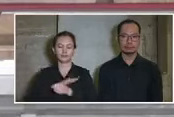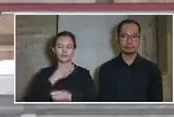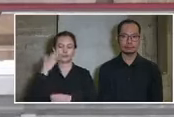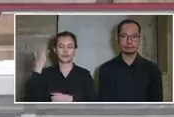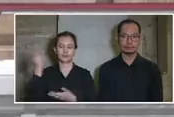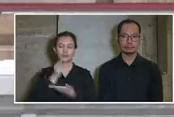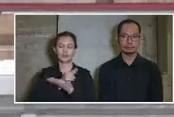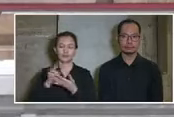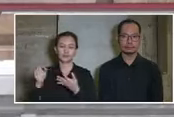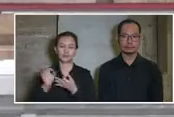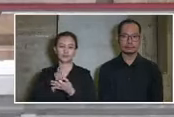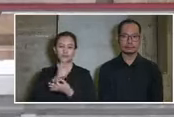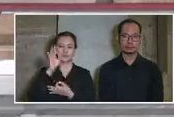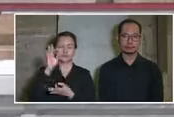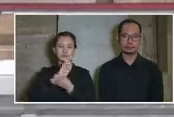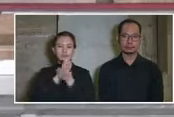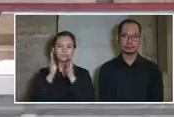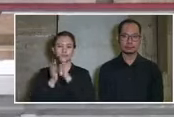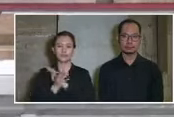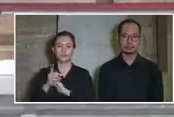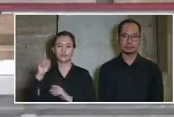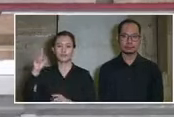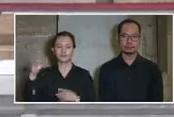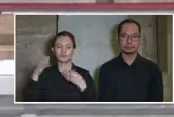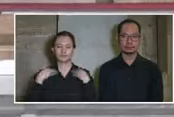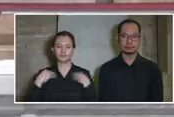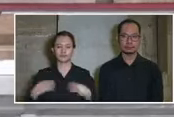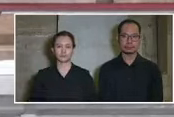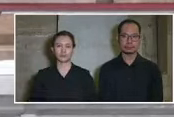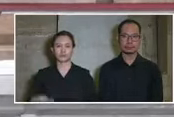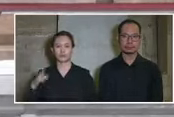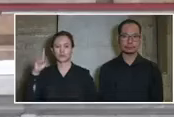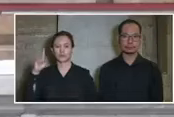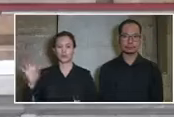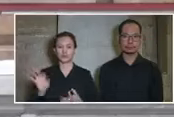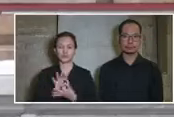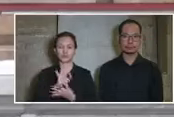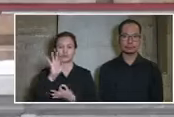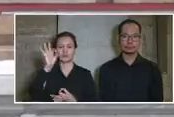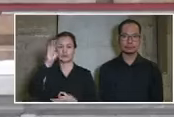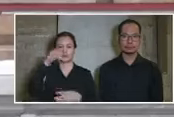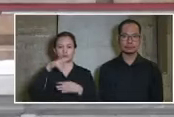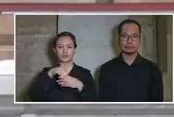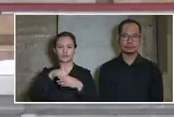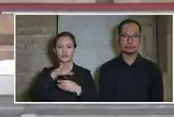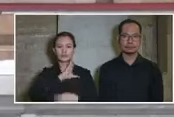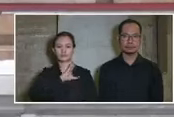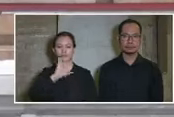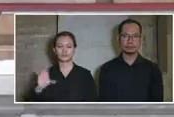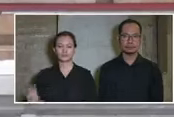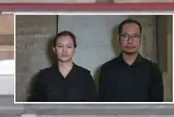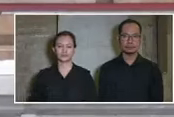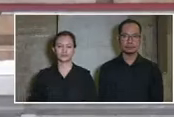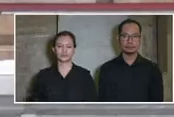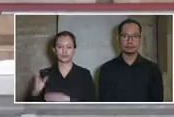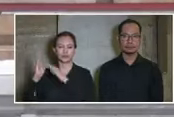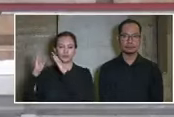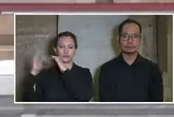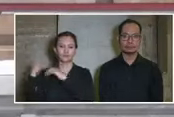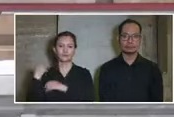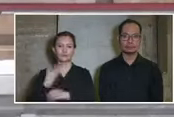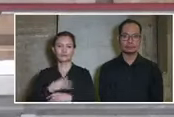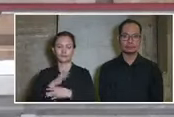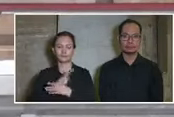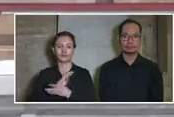Holy Spirit may become one body, one spirit in Christ. May he make of